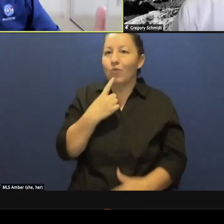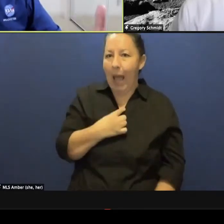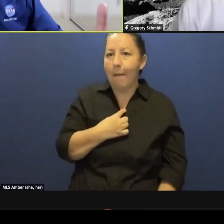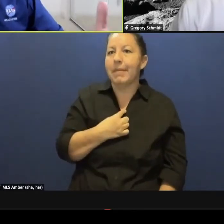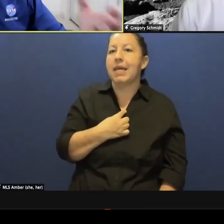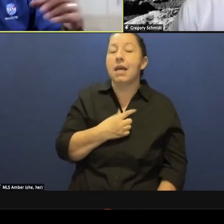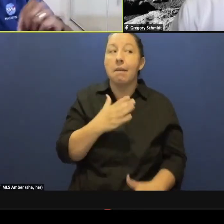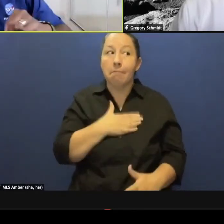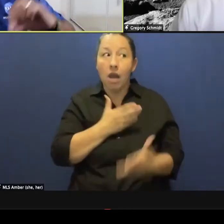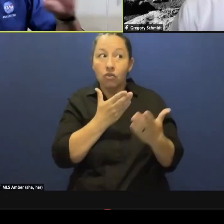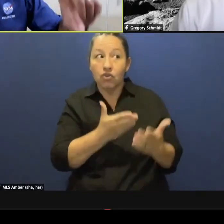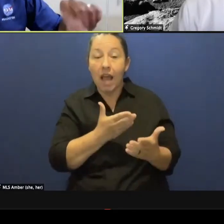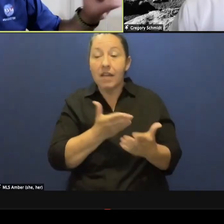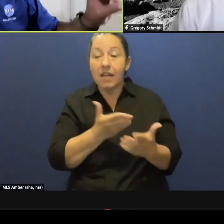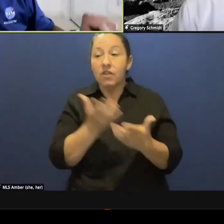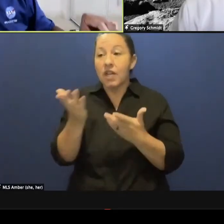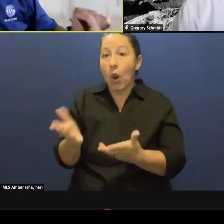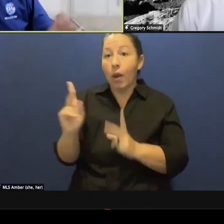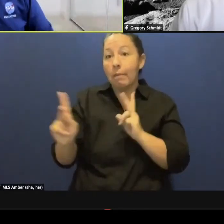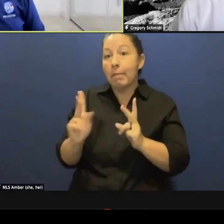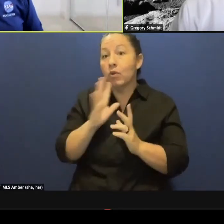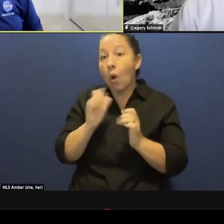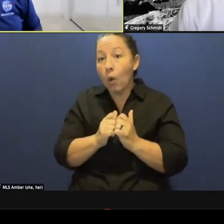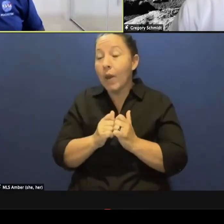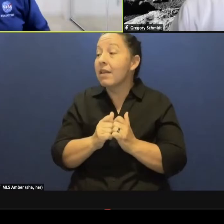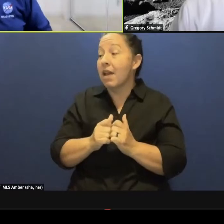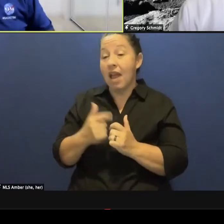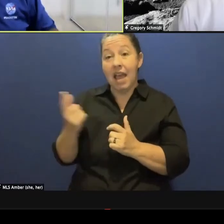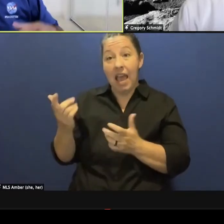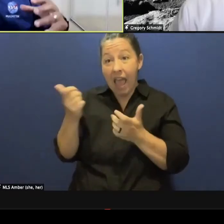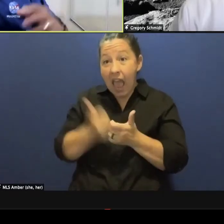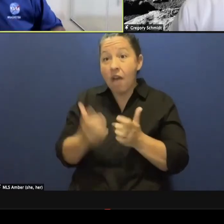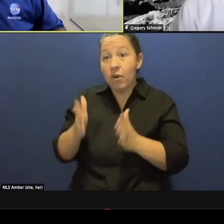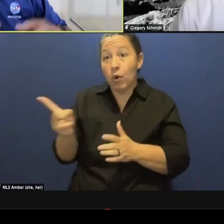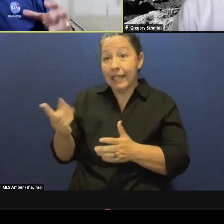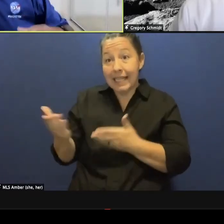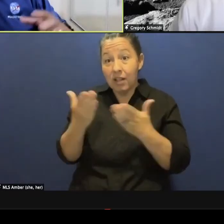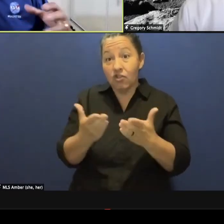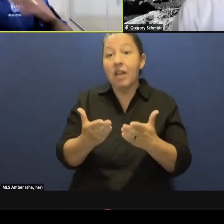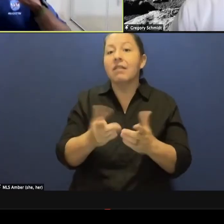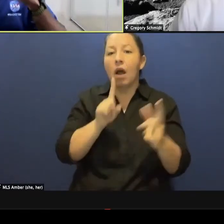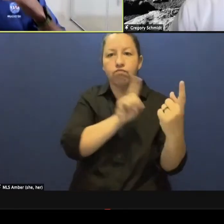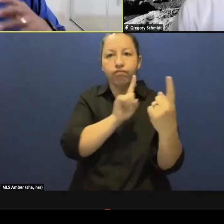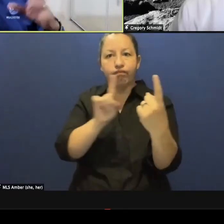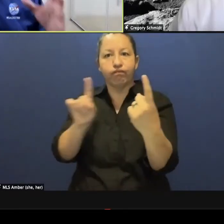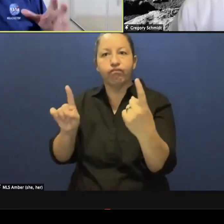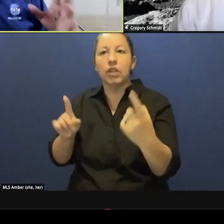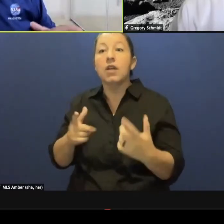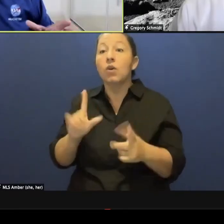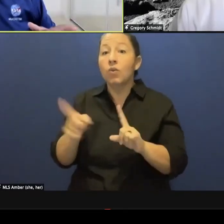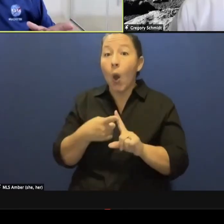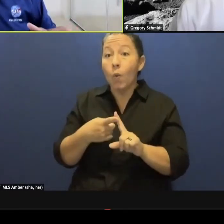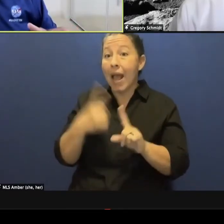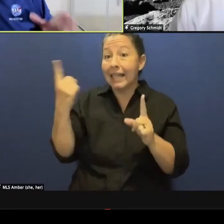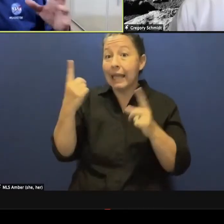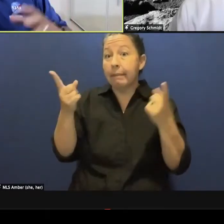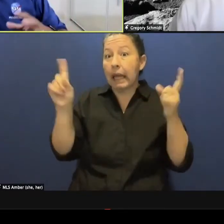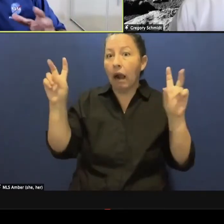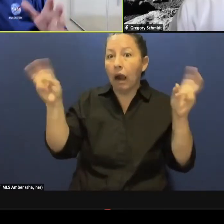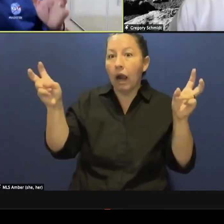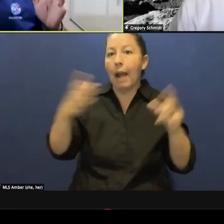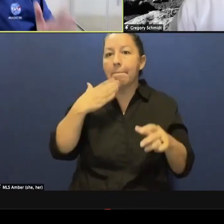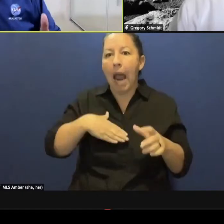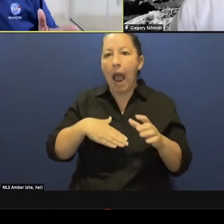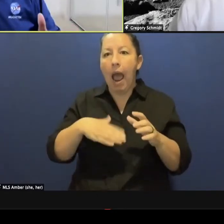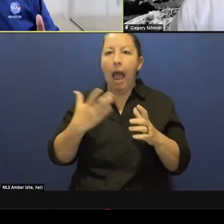Here are the people to talk to. And I went and talked to every person that he suggested. So by the time something quote unquote bad happens, and if